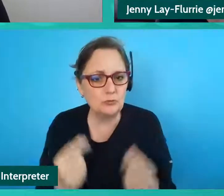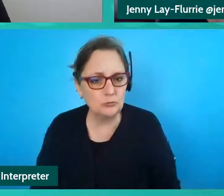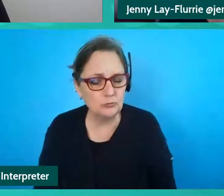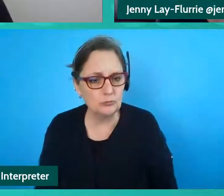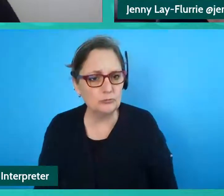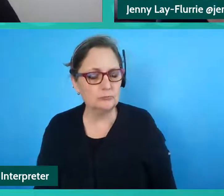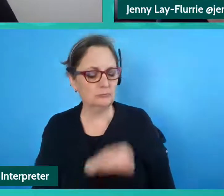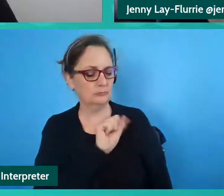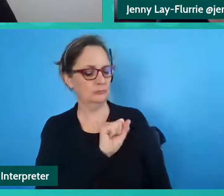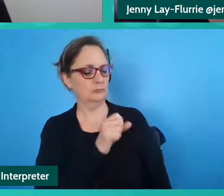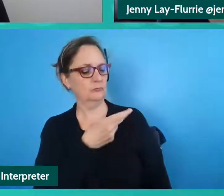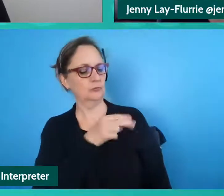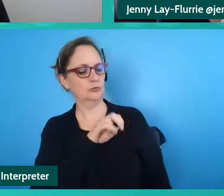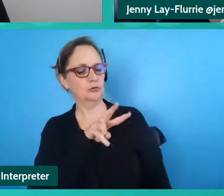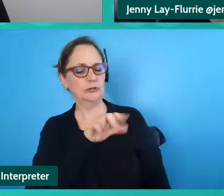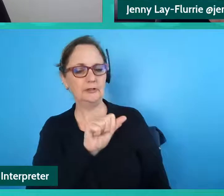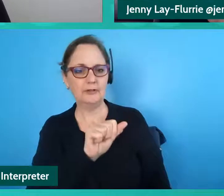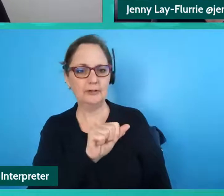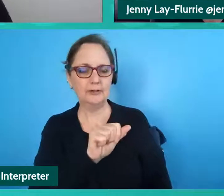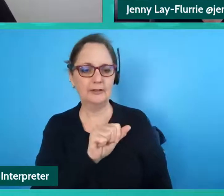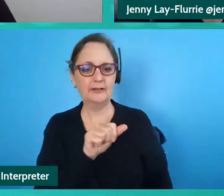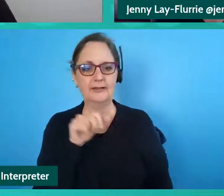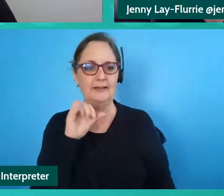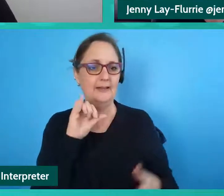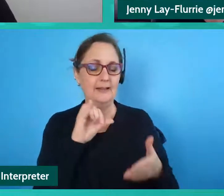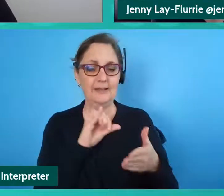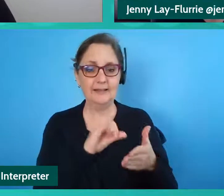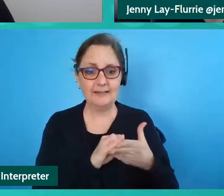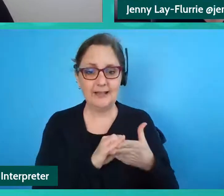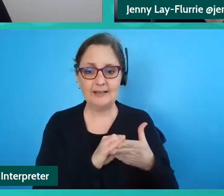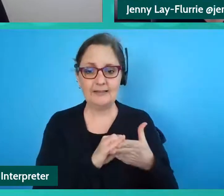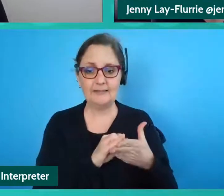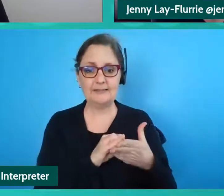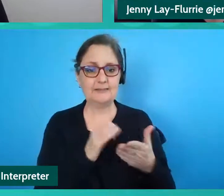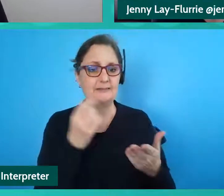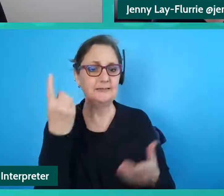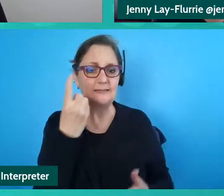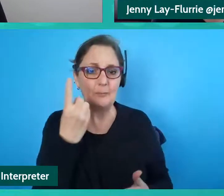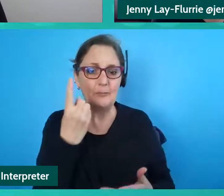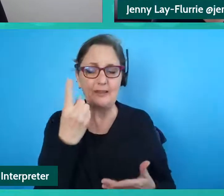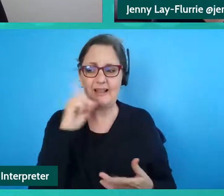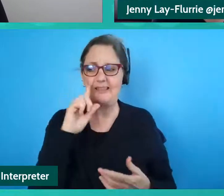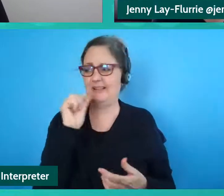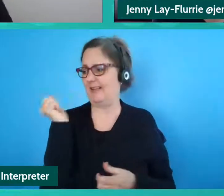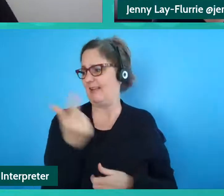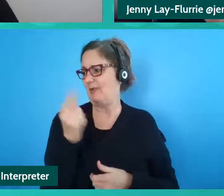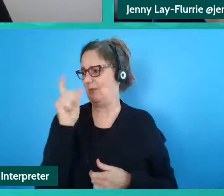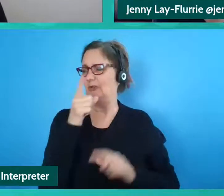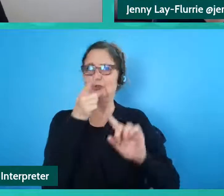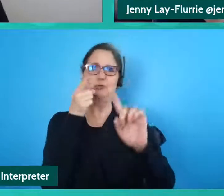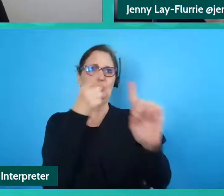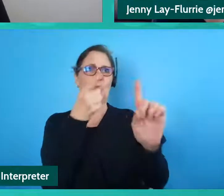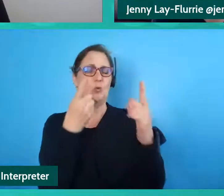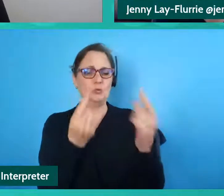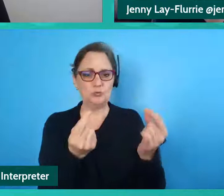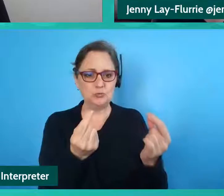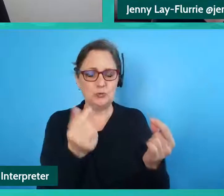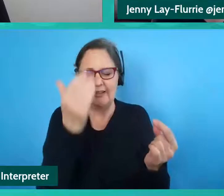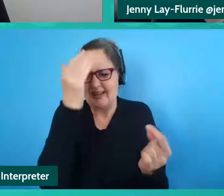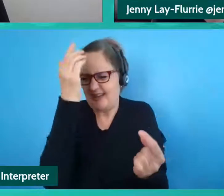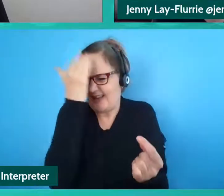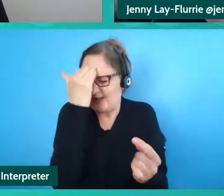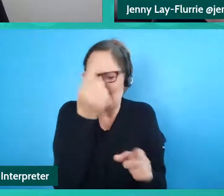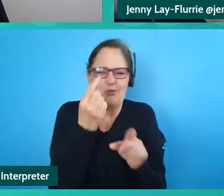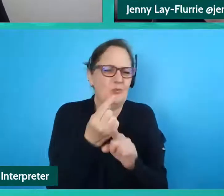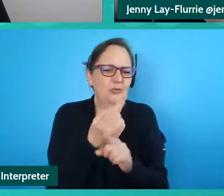That definitely seems to be a North Star and someplace I think everybody should aim to be at. I mean, I know it's the right thing to